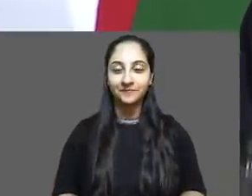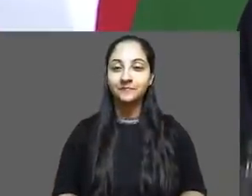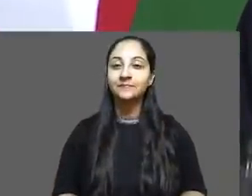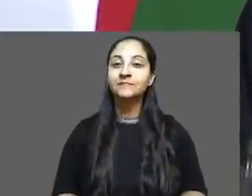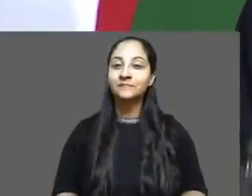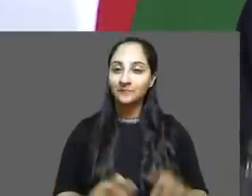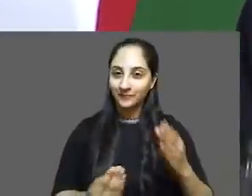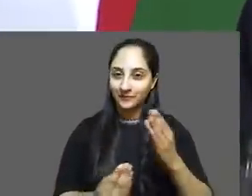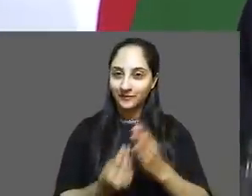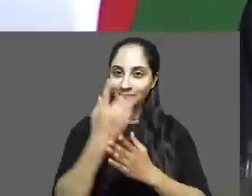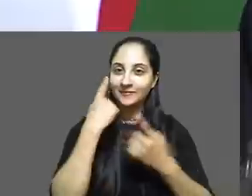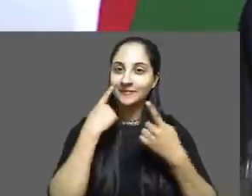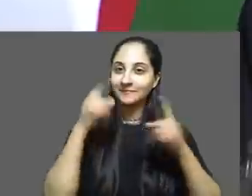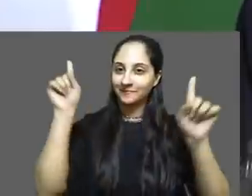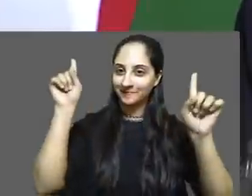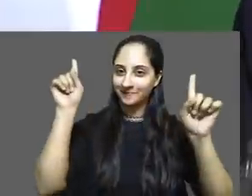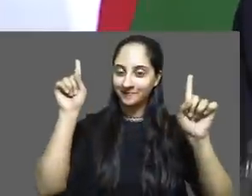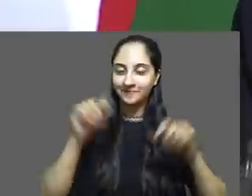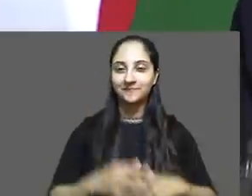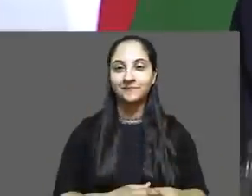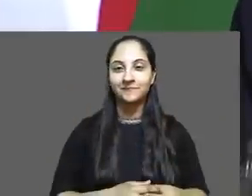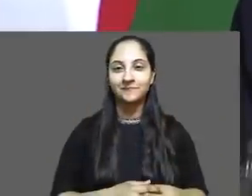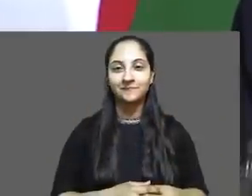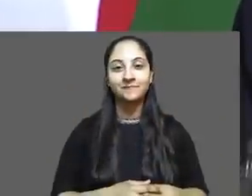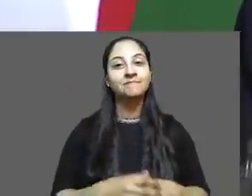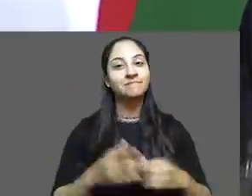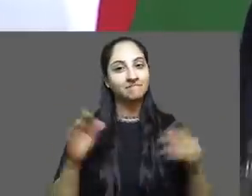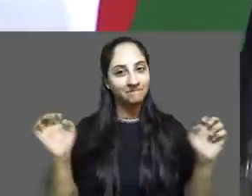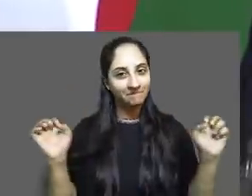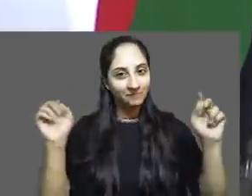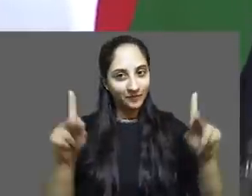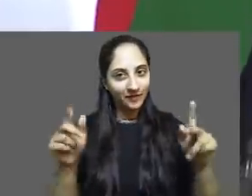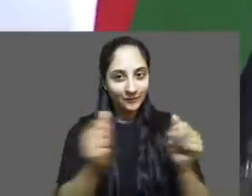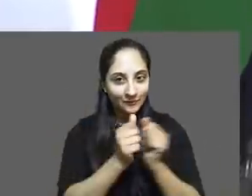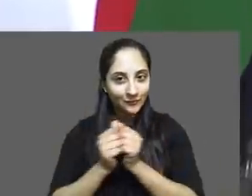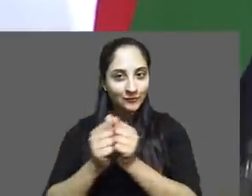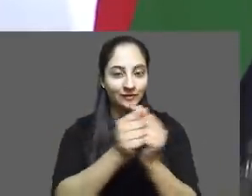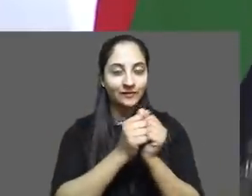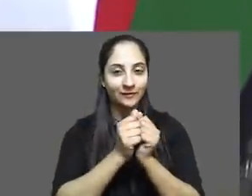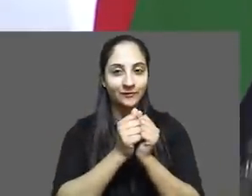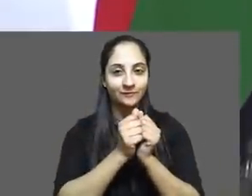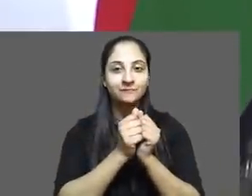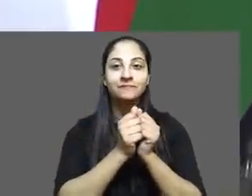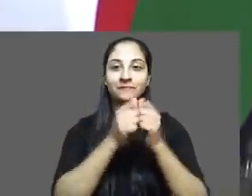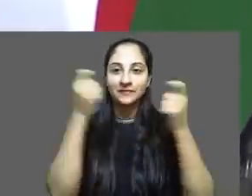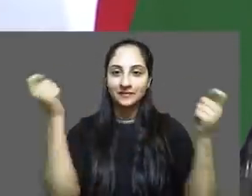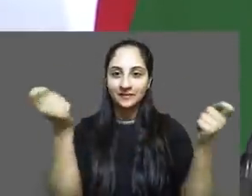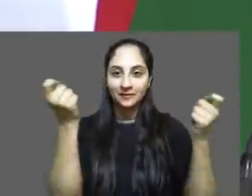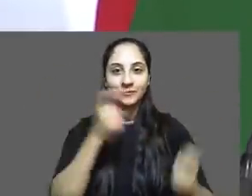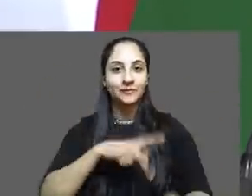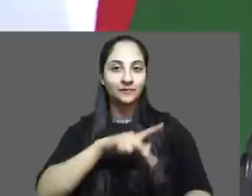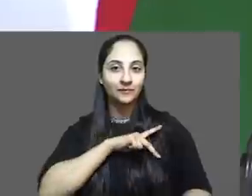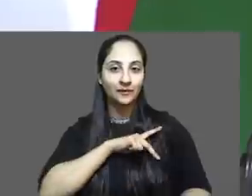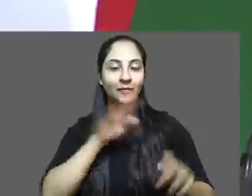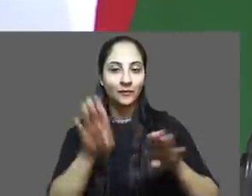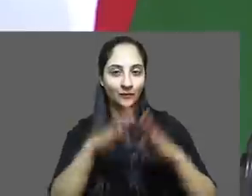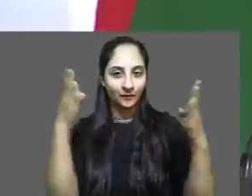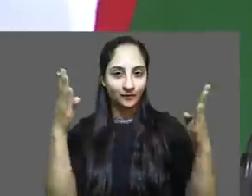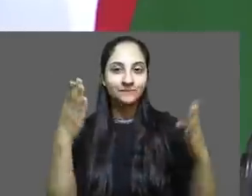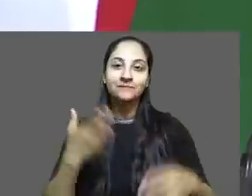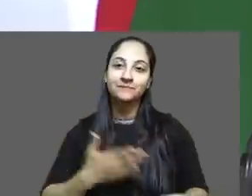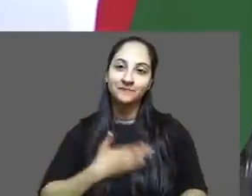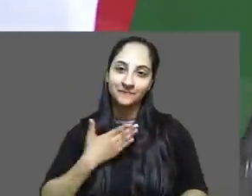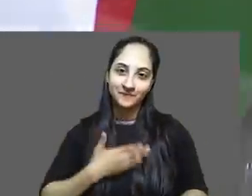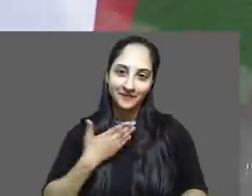Well, spring is here. And here we are, and what a privilege it is to share this occasion with all